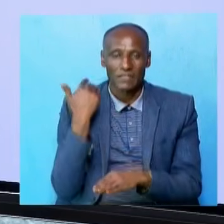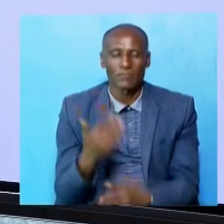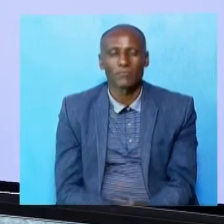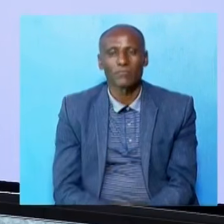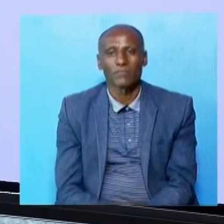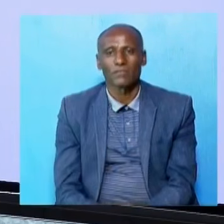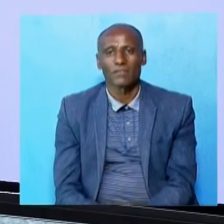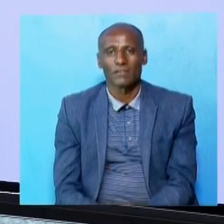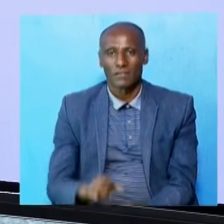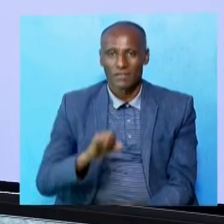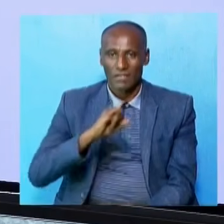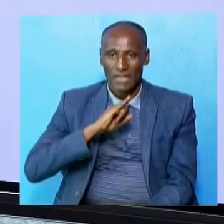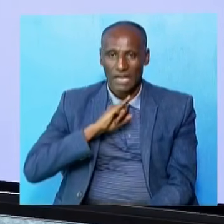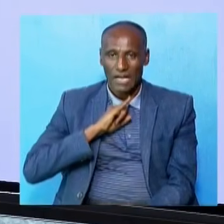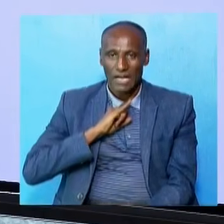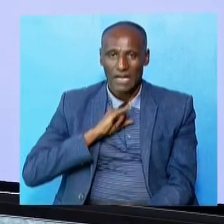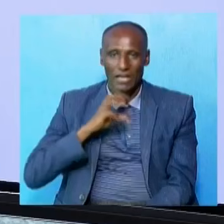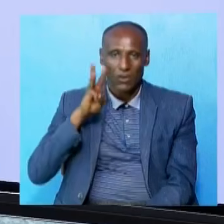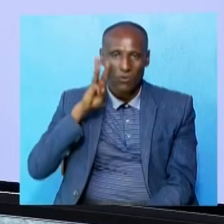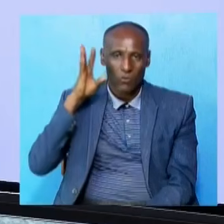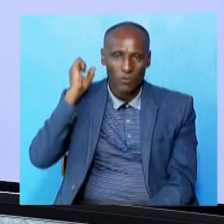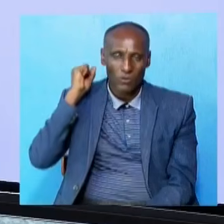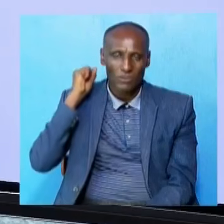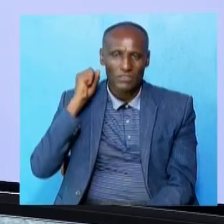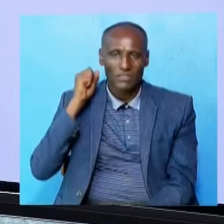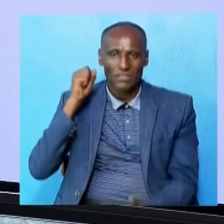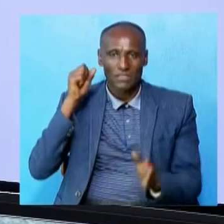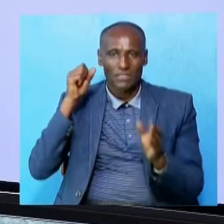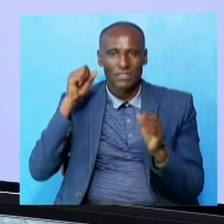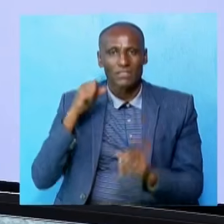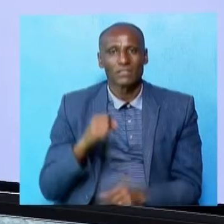I was